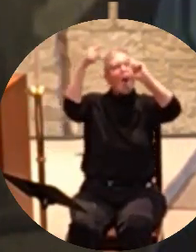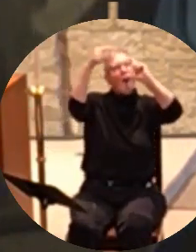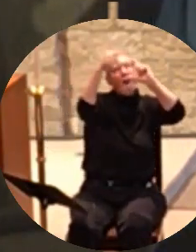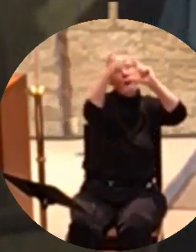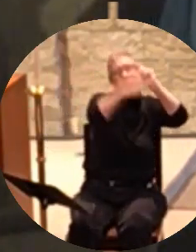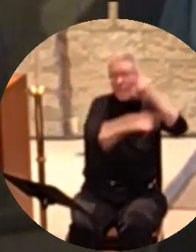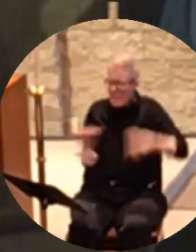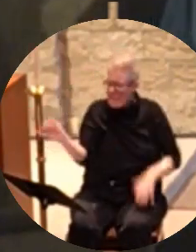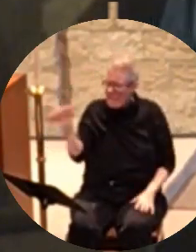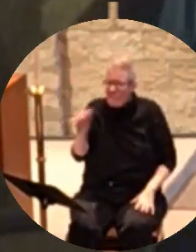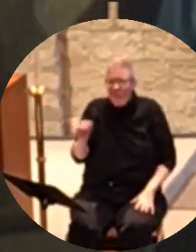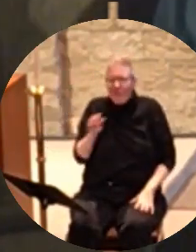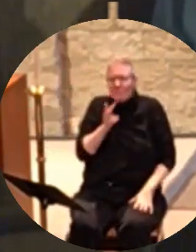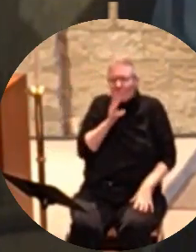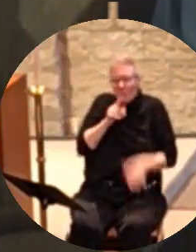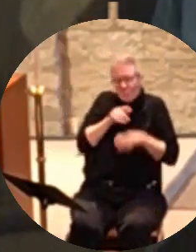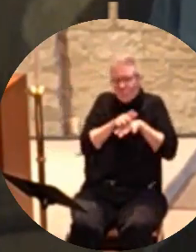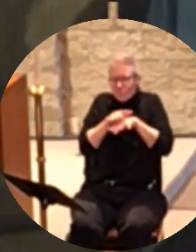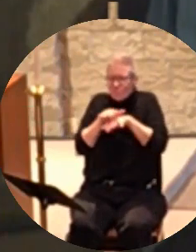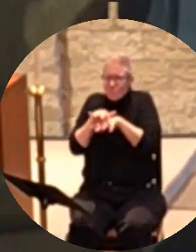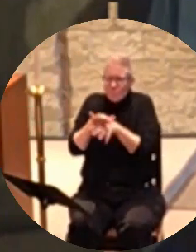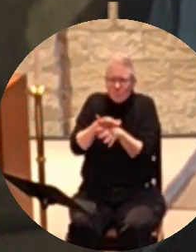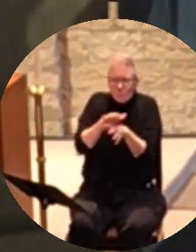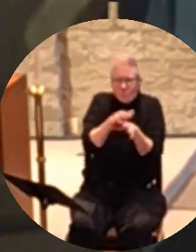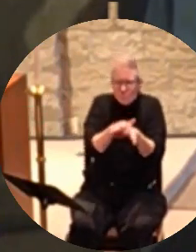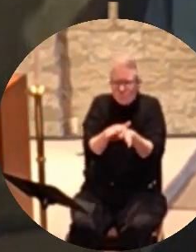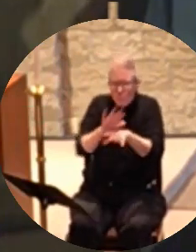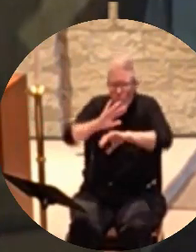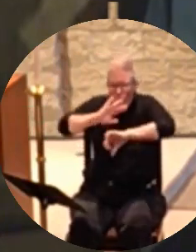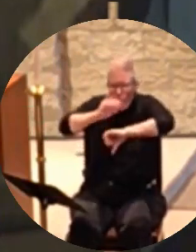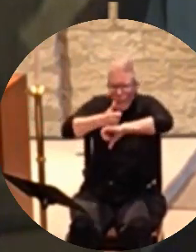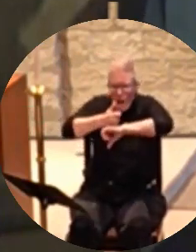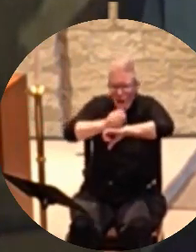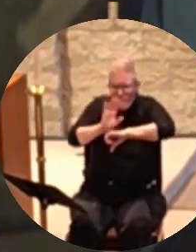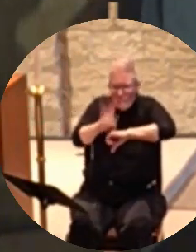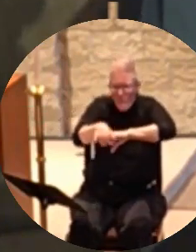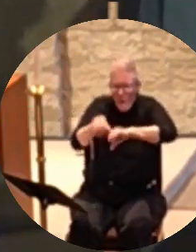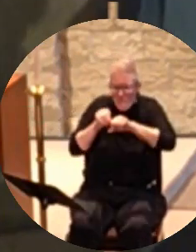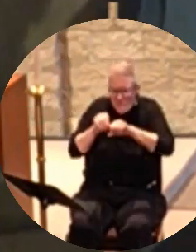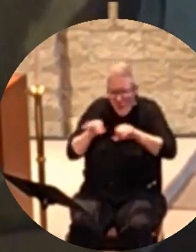a boulder halfway through the wood.